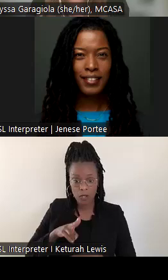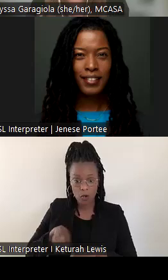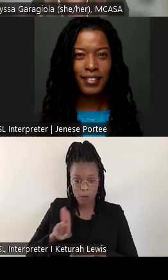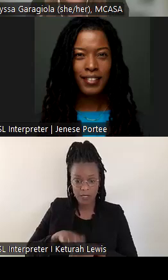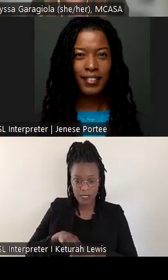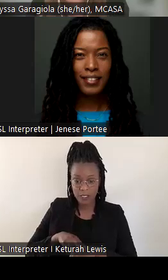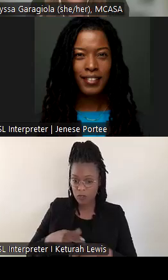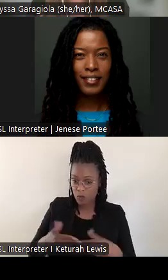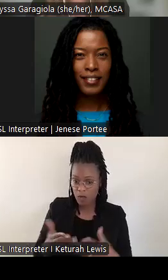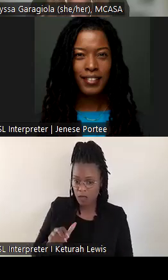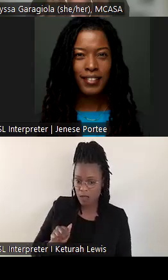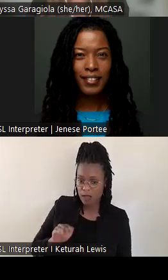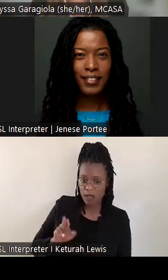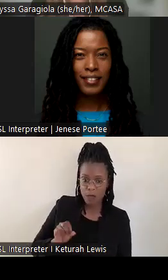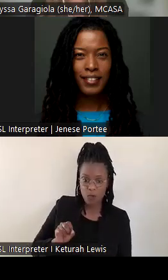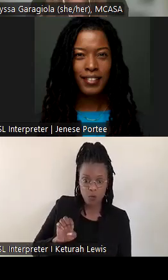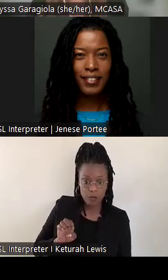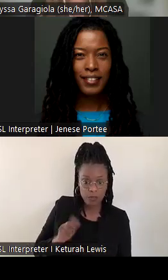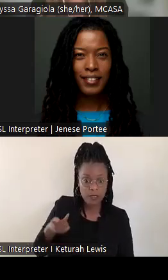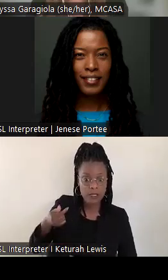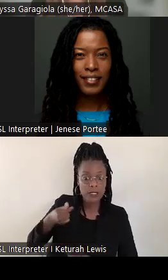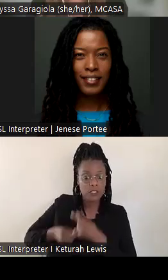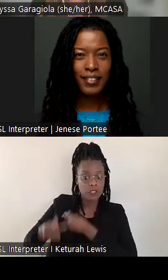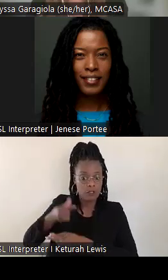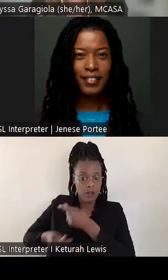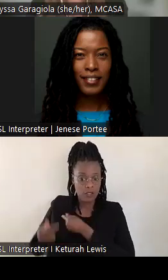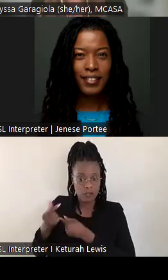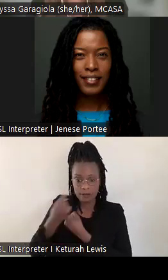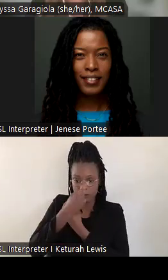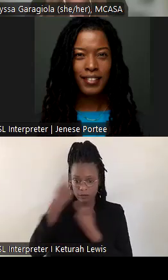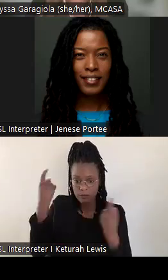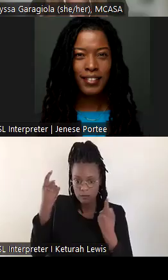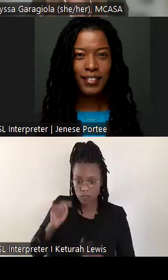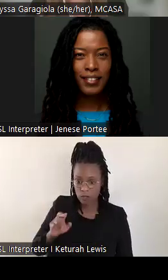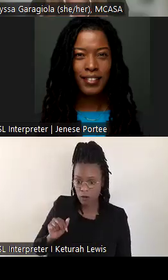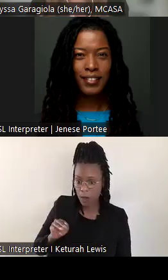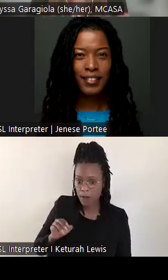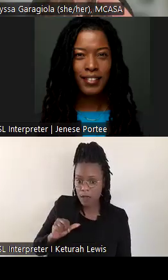abuse, generational trauma, assumptions,